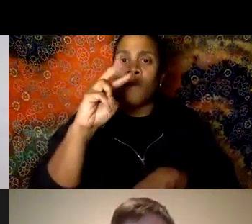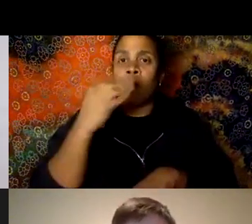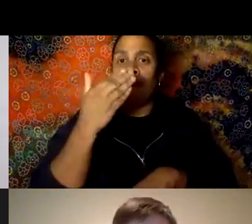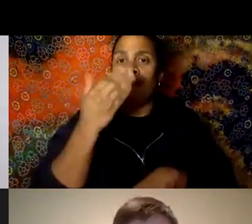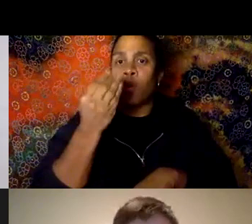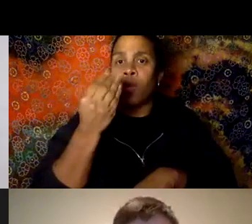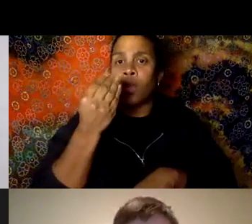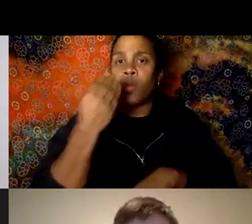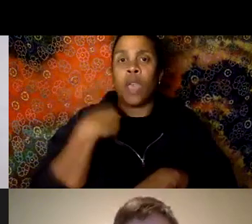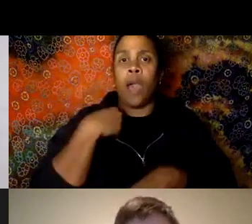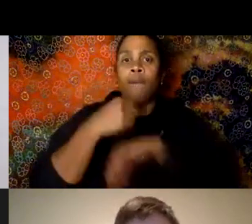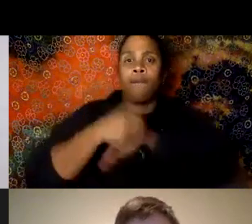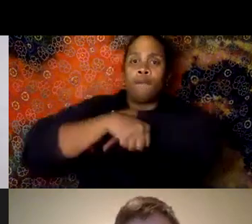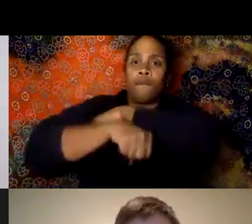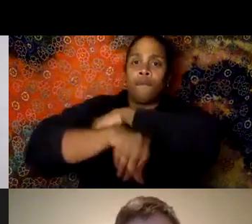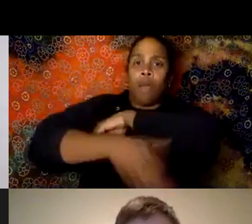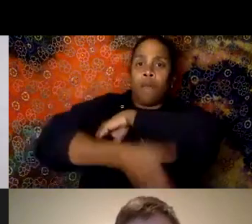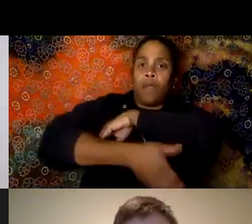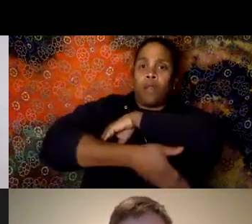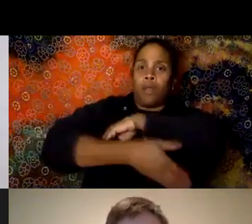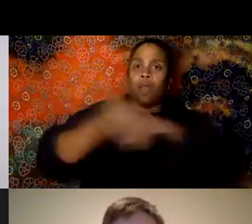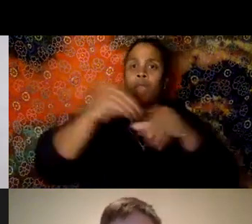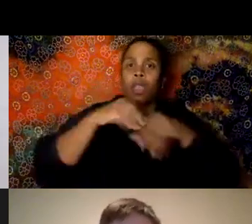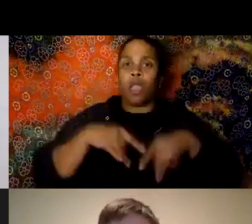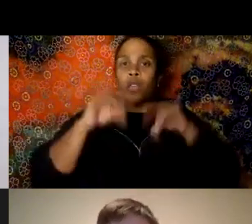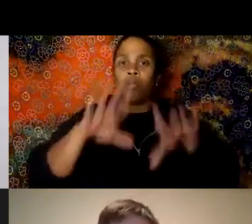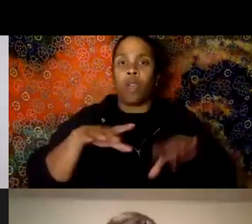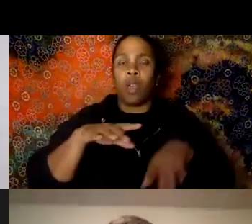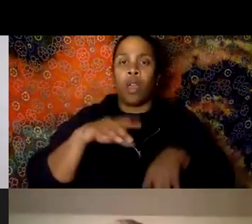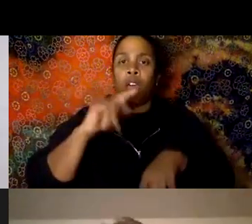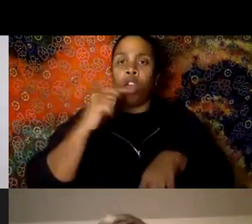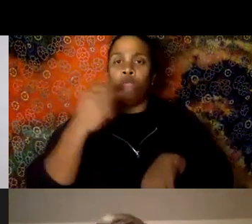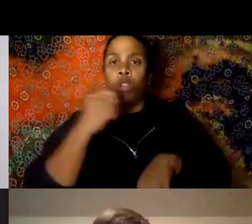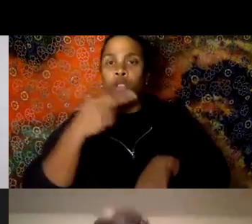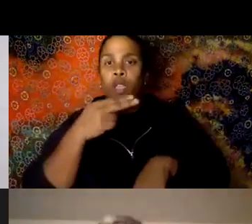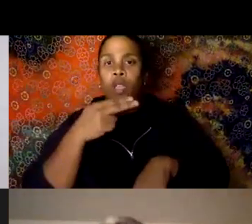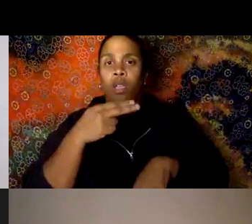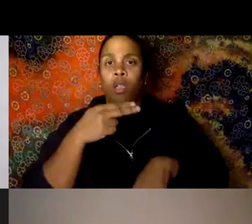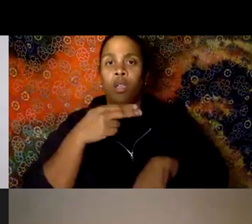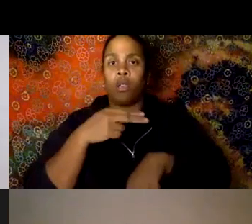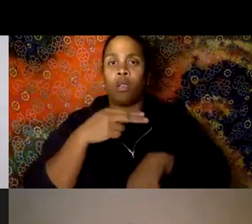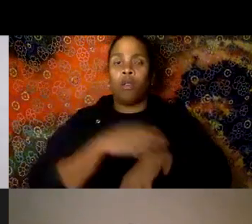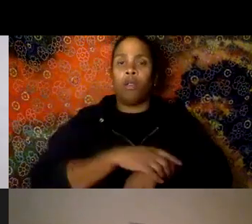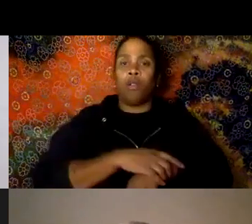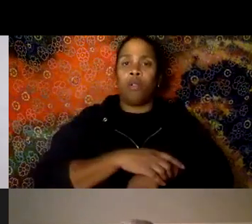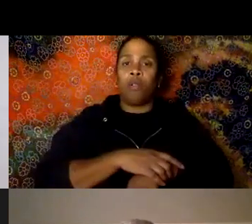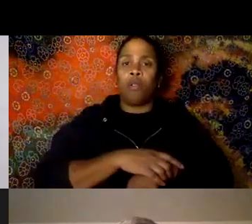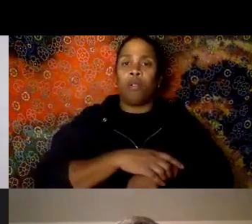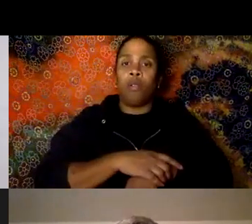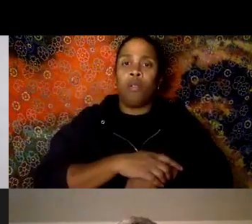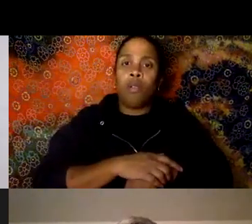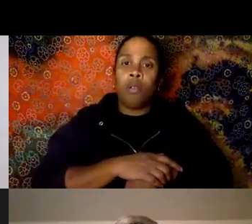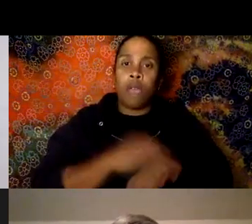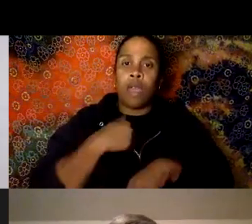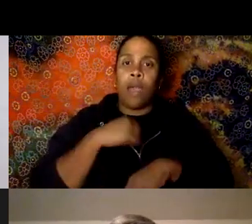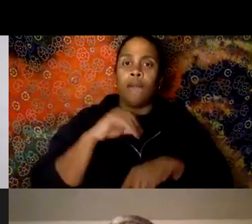fair that is Australia time on Thursday, November 19. So that's the middle of the night for everyone else. And we have another fair coming up in